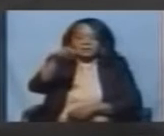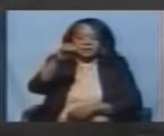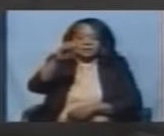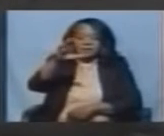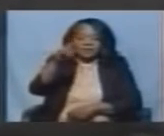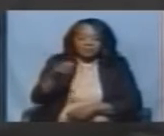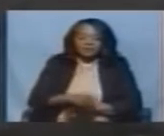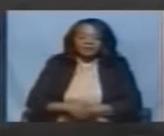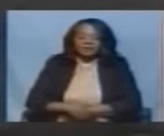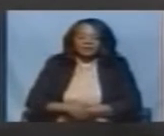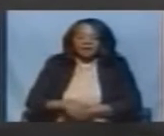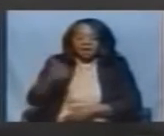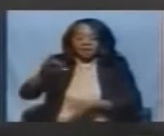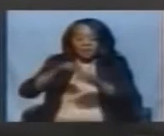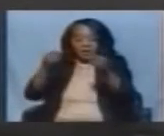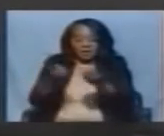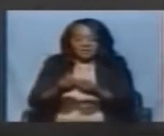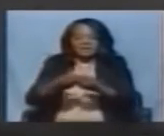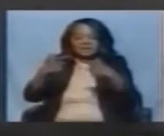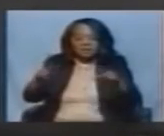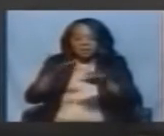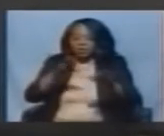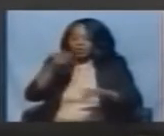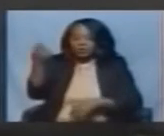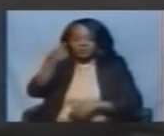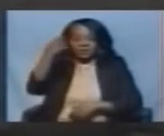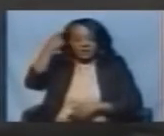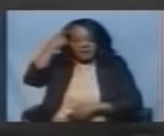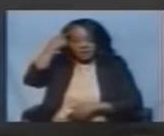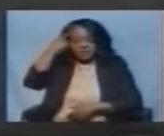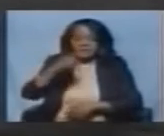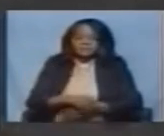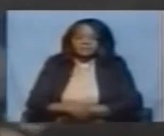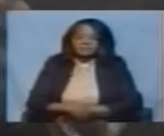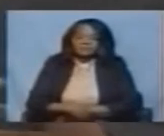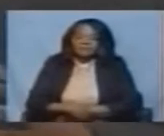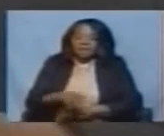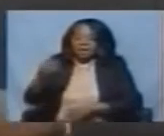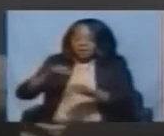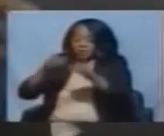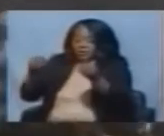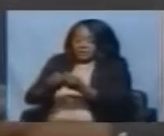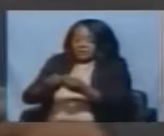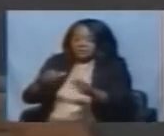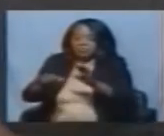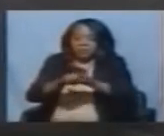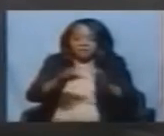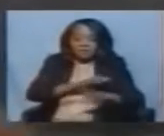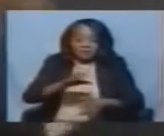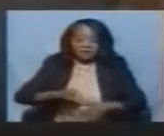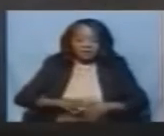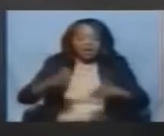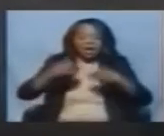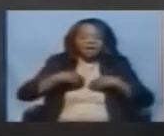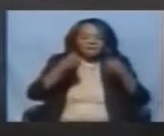in government, but even in that organization as well. You find that in an organization that has many, you know, maybe private company, but has many sections, you